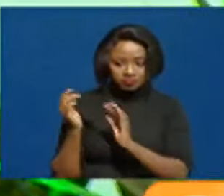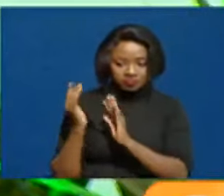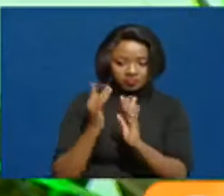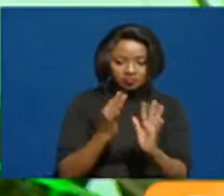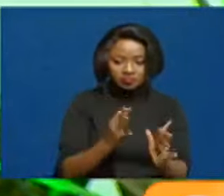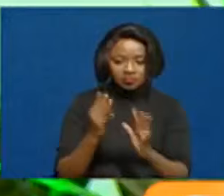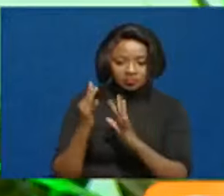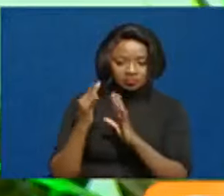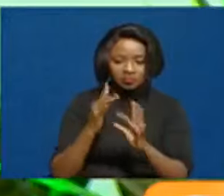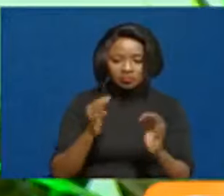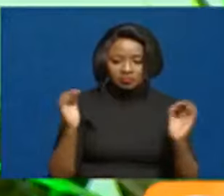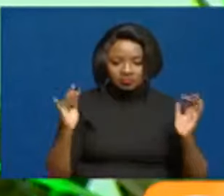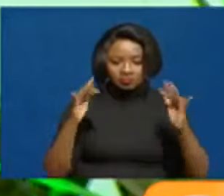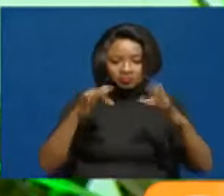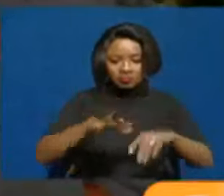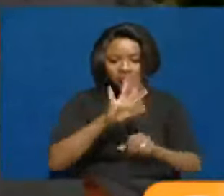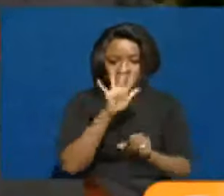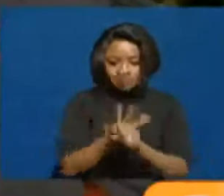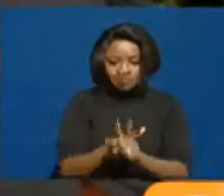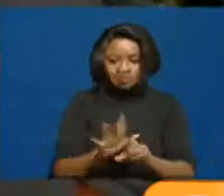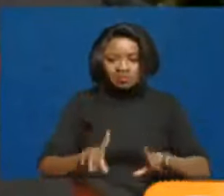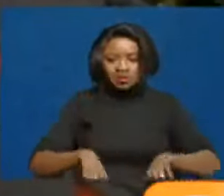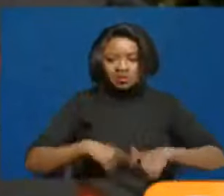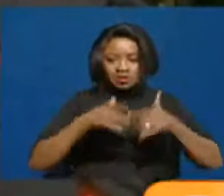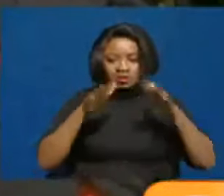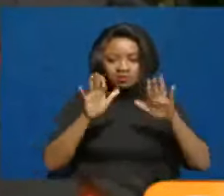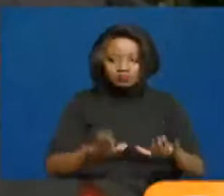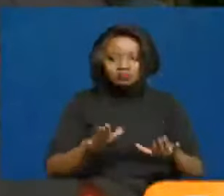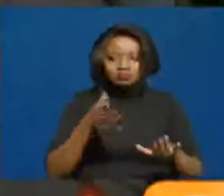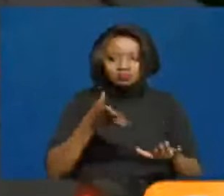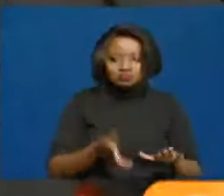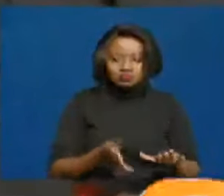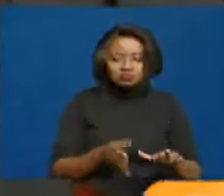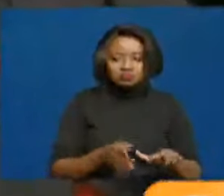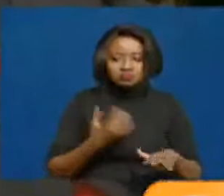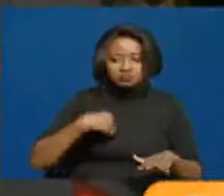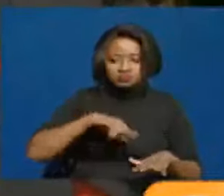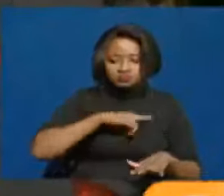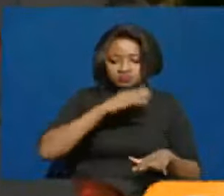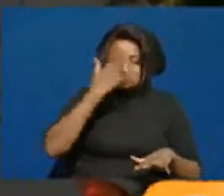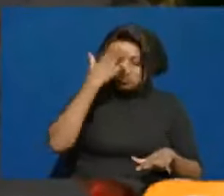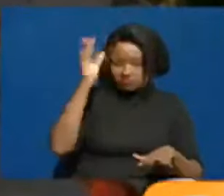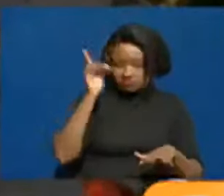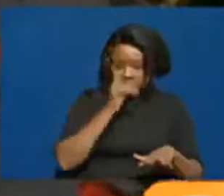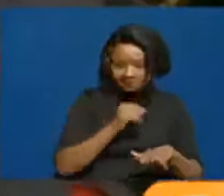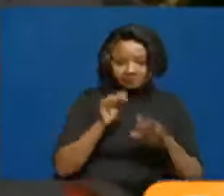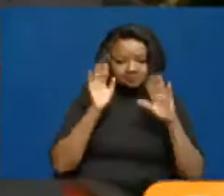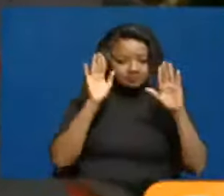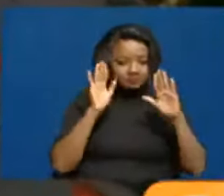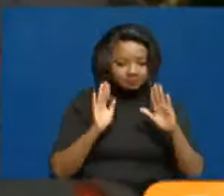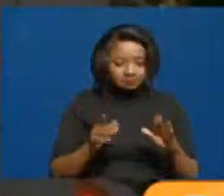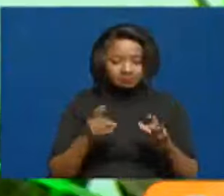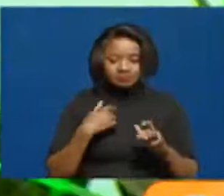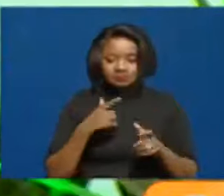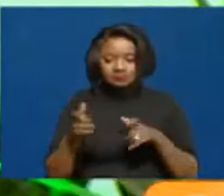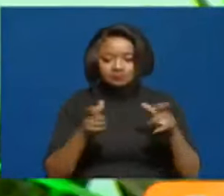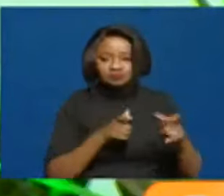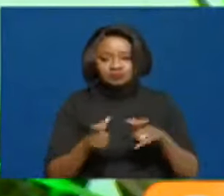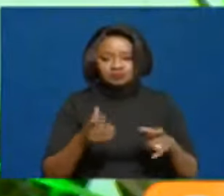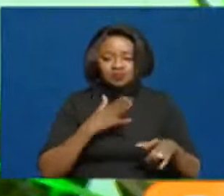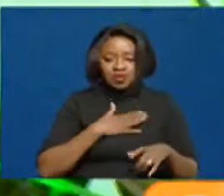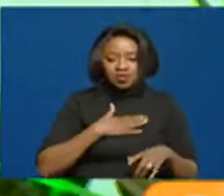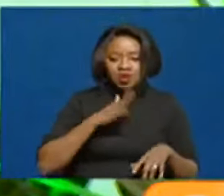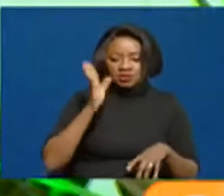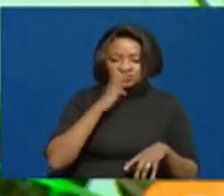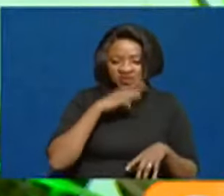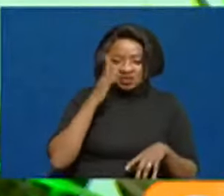adjacent counties, and they will move here. So we are aware of the fact that we need to handle solid waste in